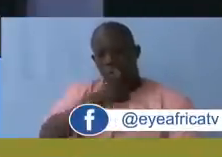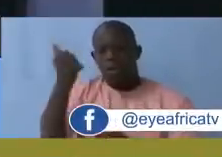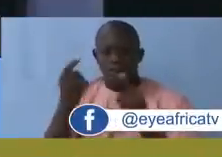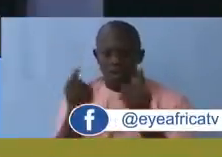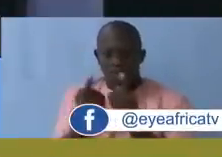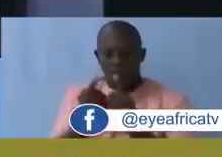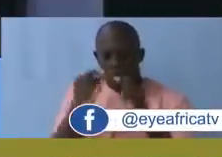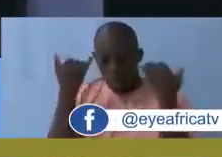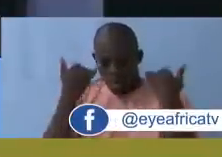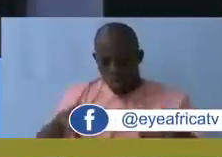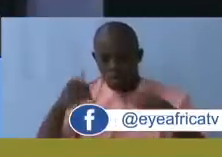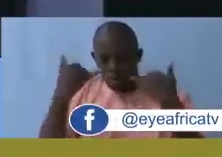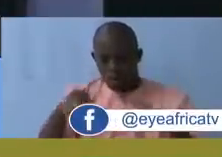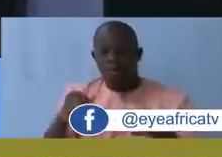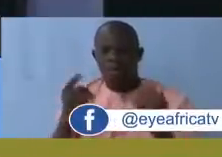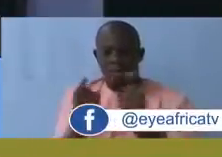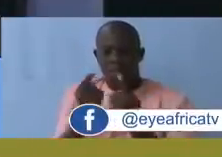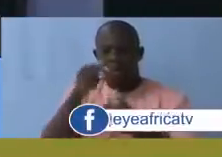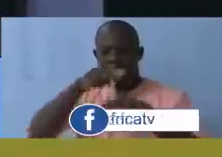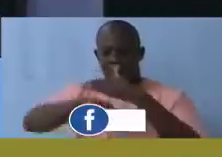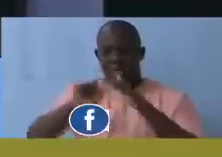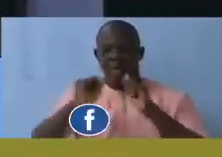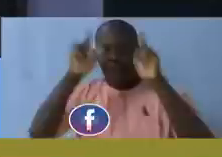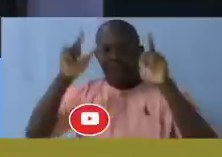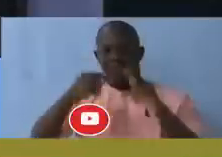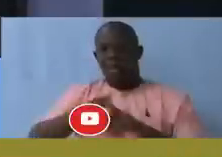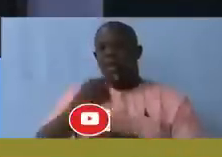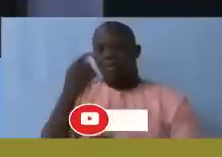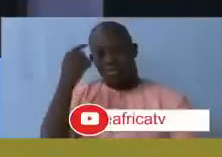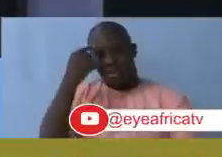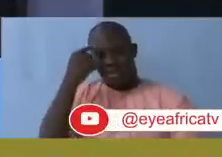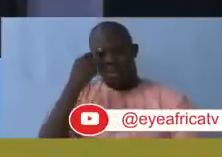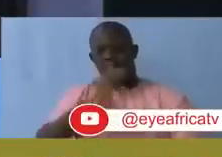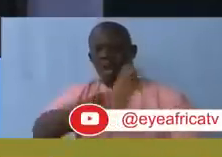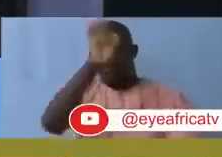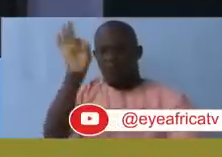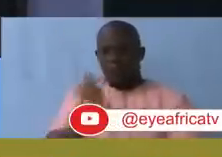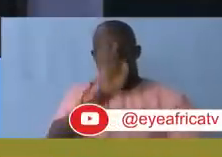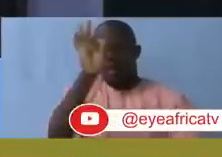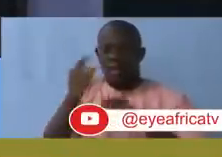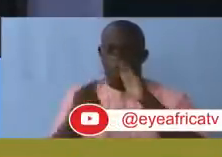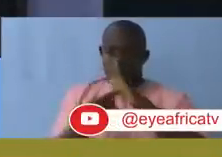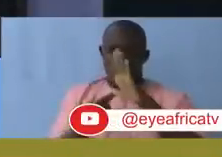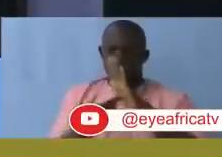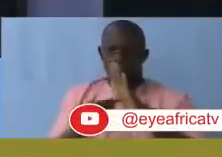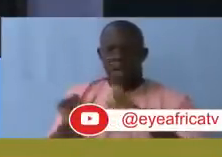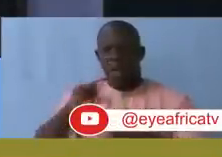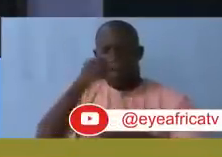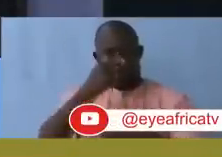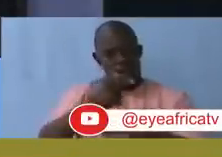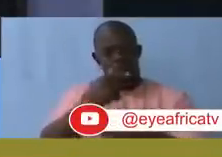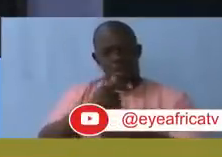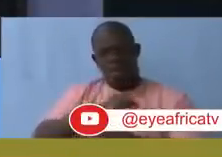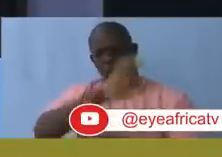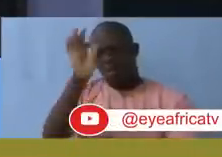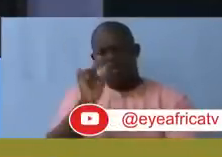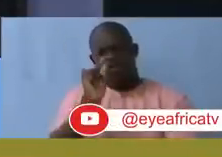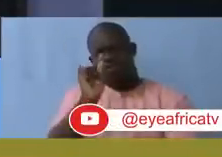missing things in their life, I think it is very important. And Gambia is a small country.